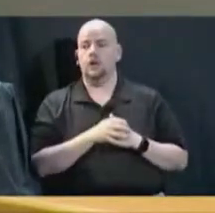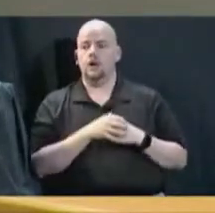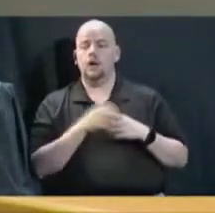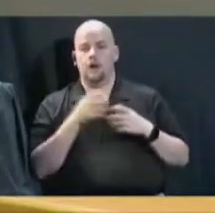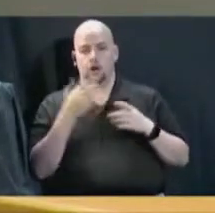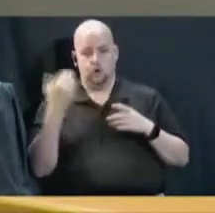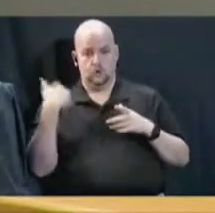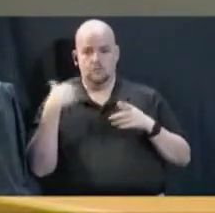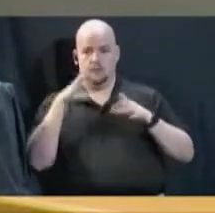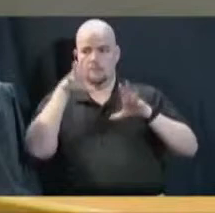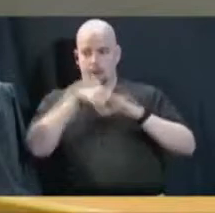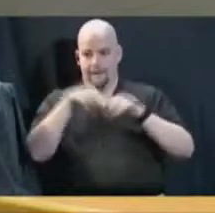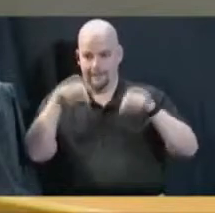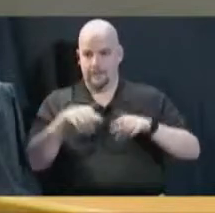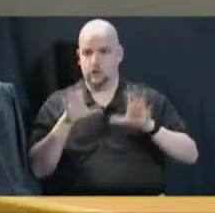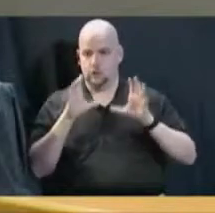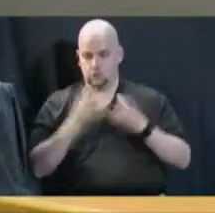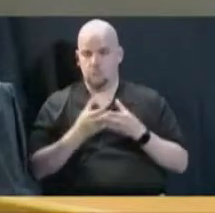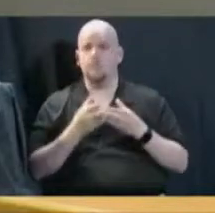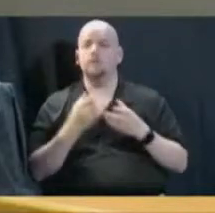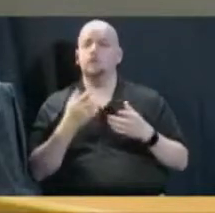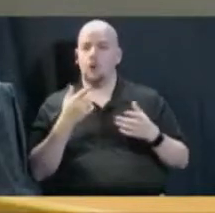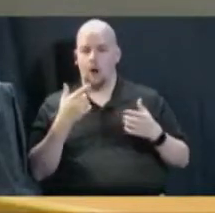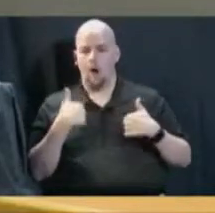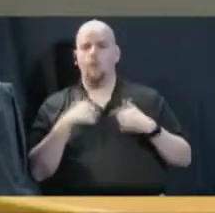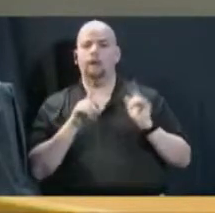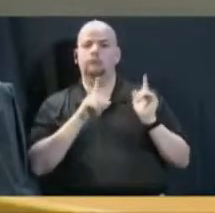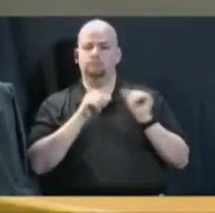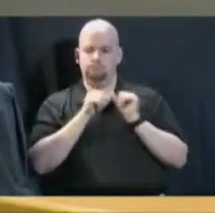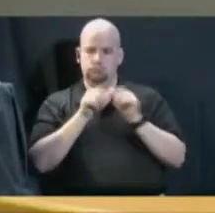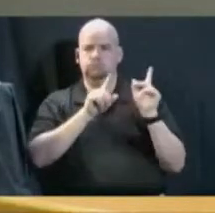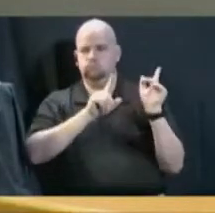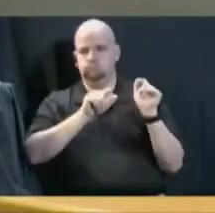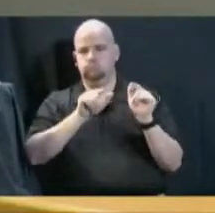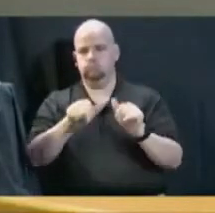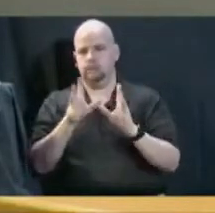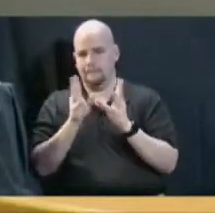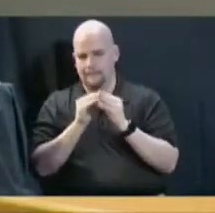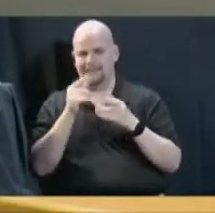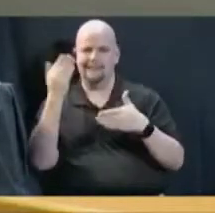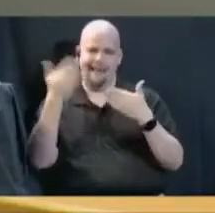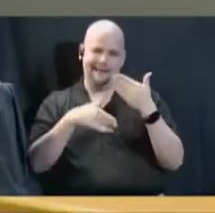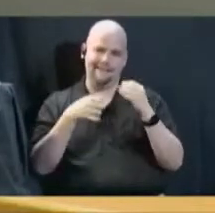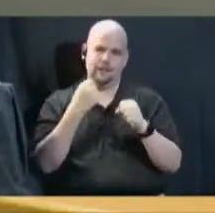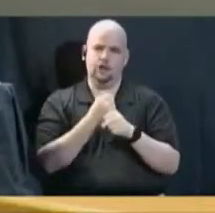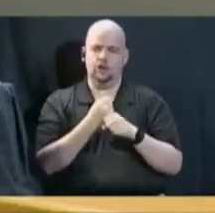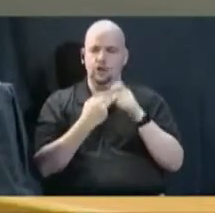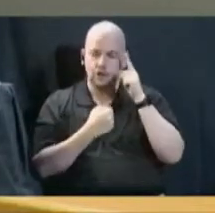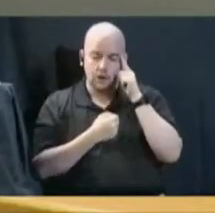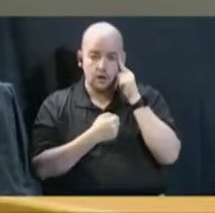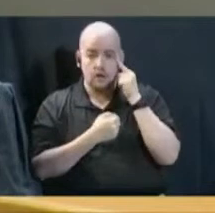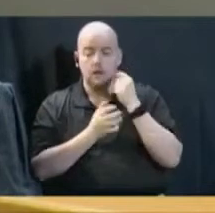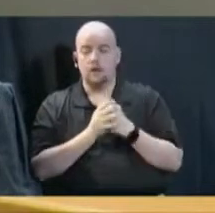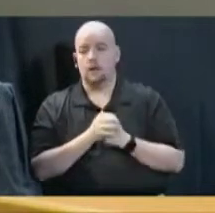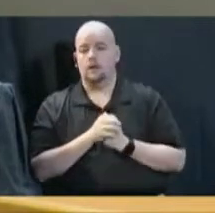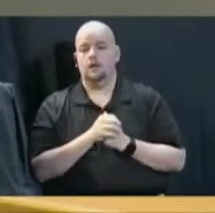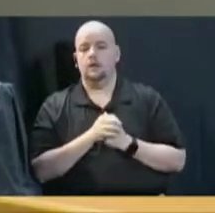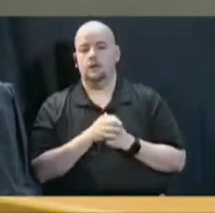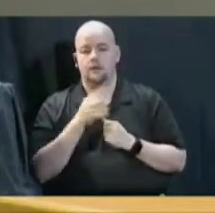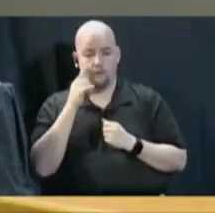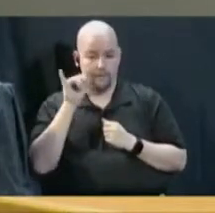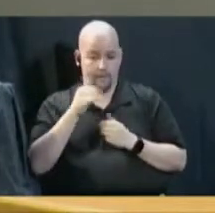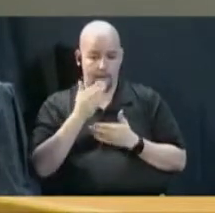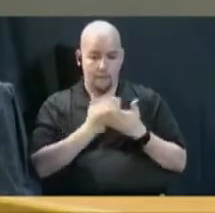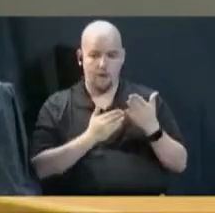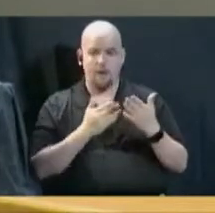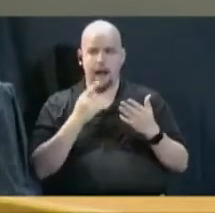this body, so I will continue to attend the meetings until the end of the year. So for that part,